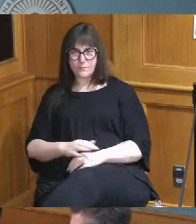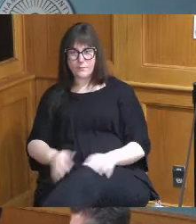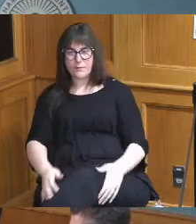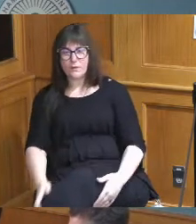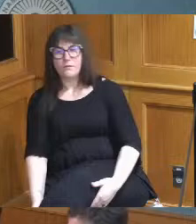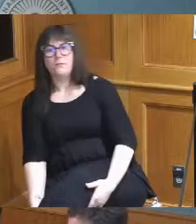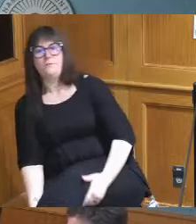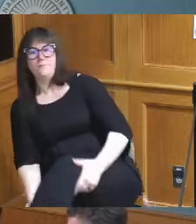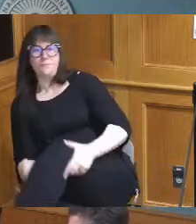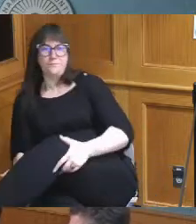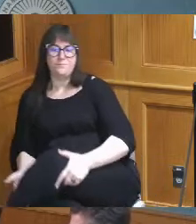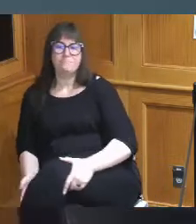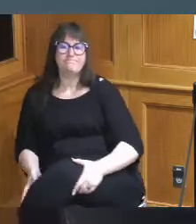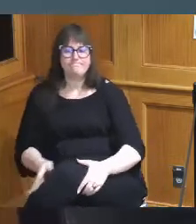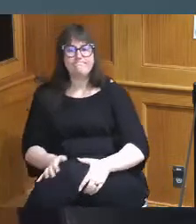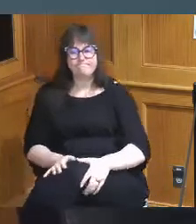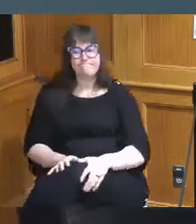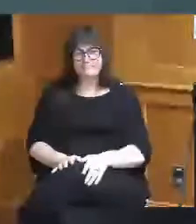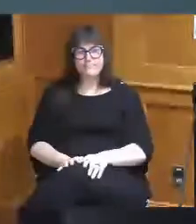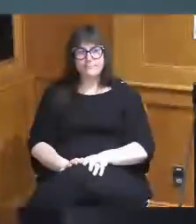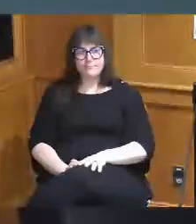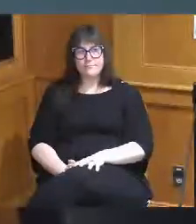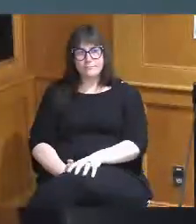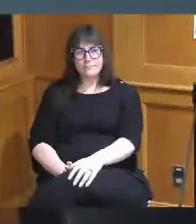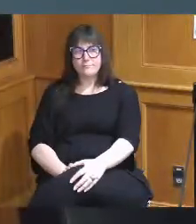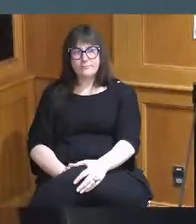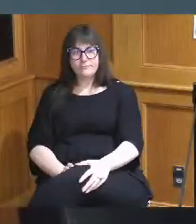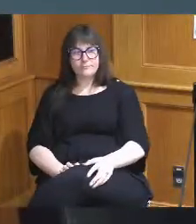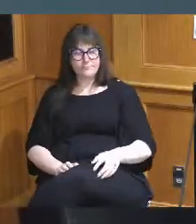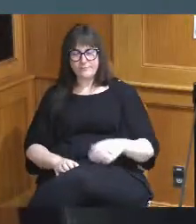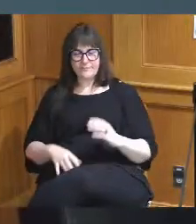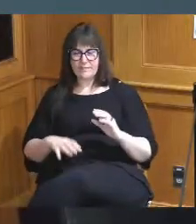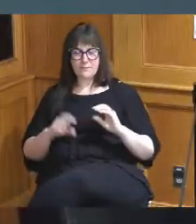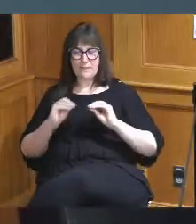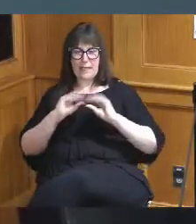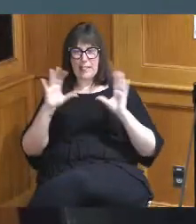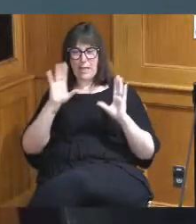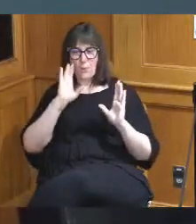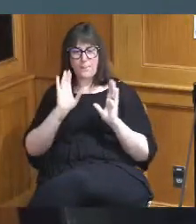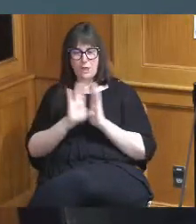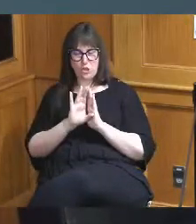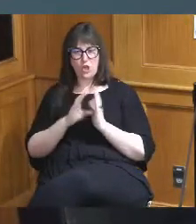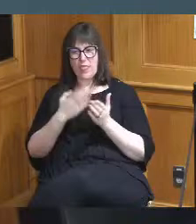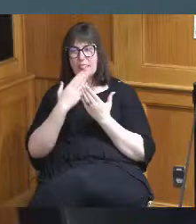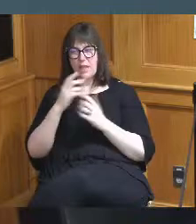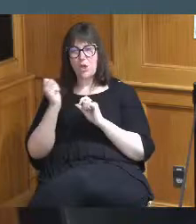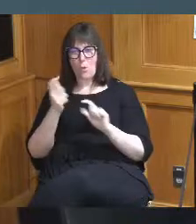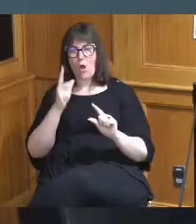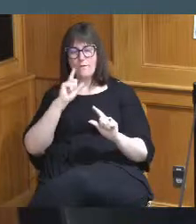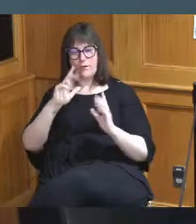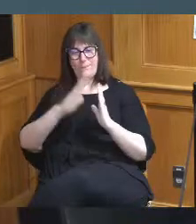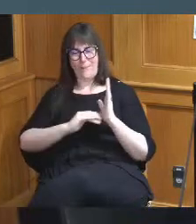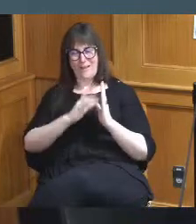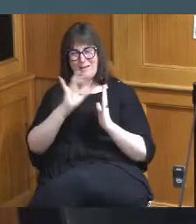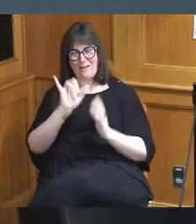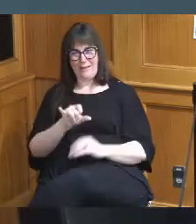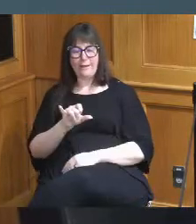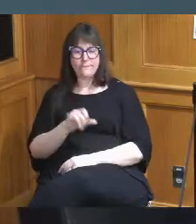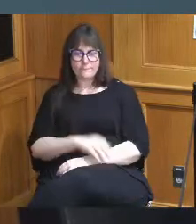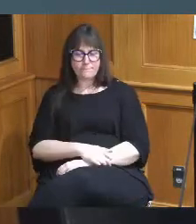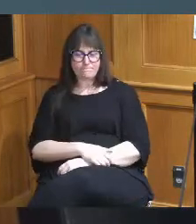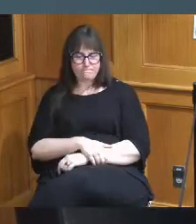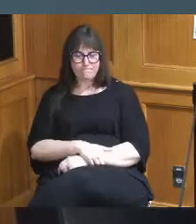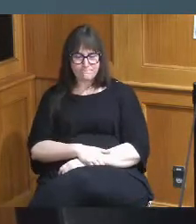The statistics were right on. I mean, to see a clear picture of where we're going. So I thank everybody who put all that